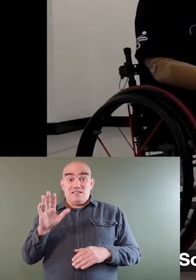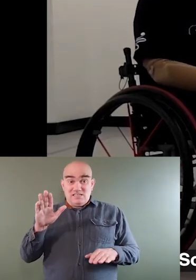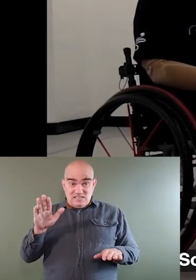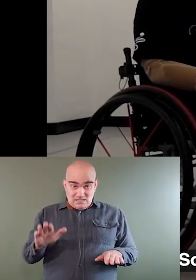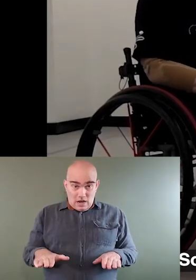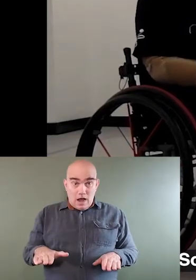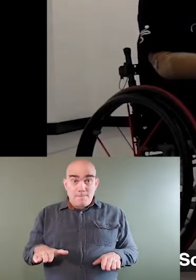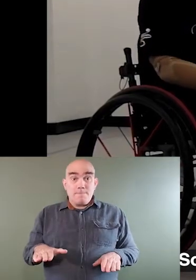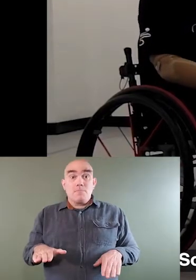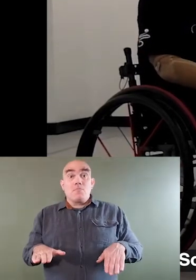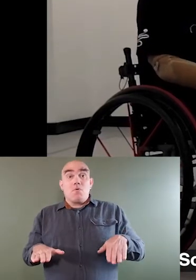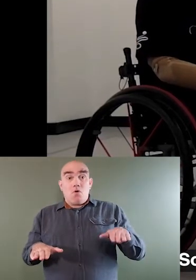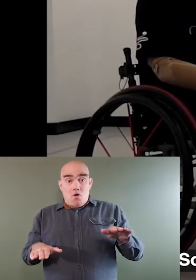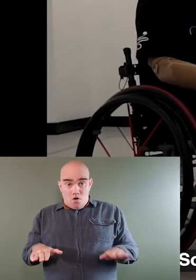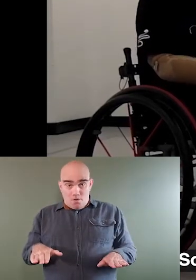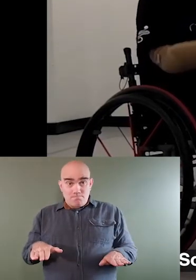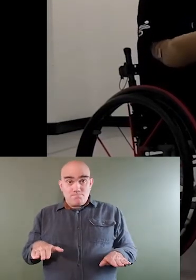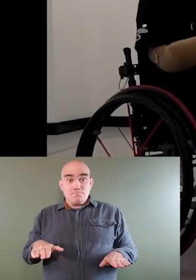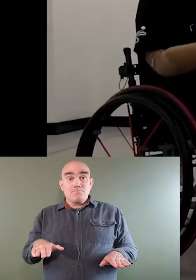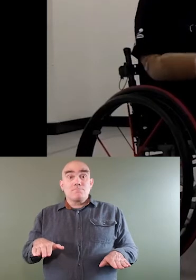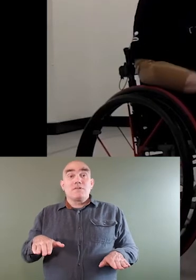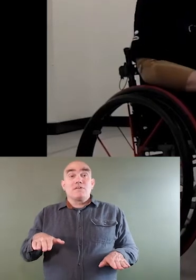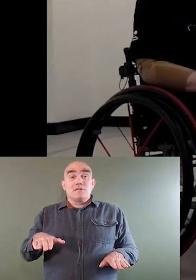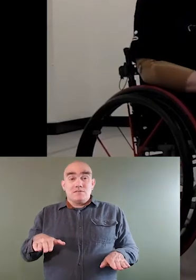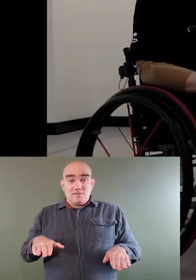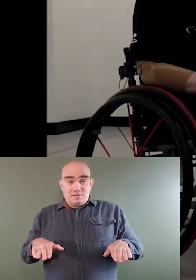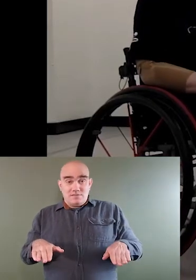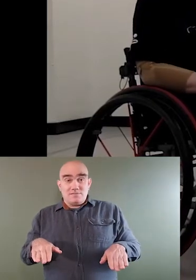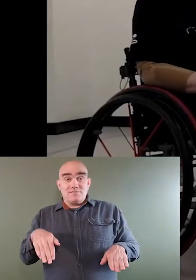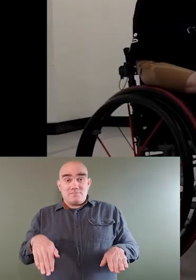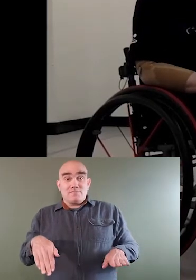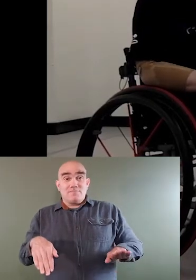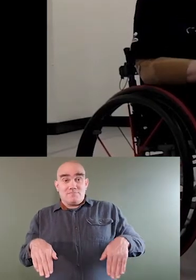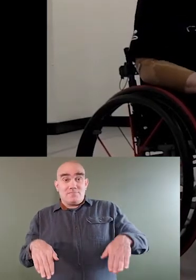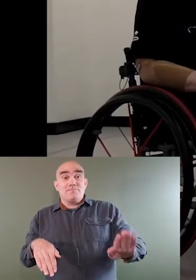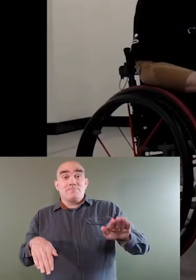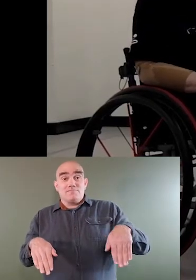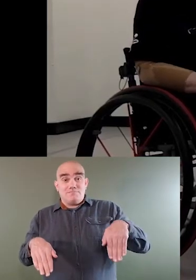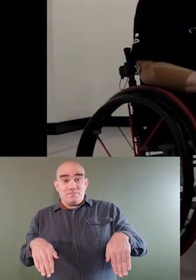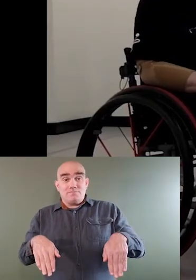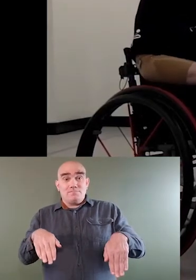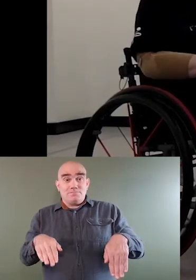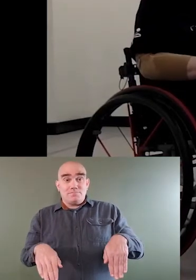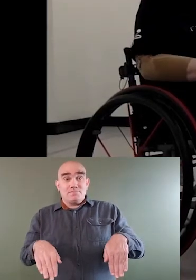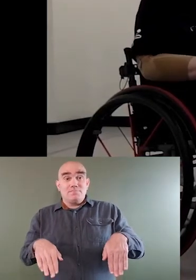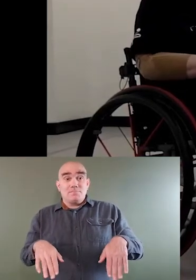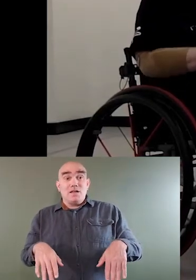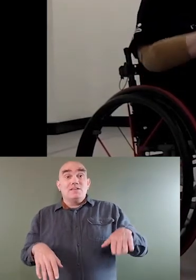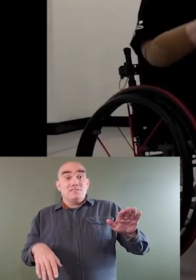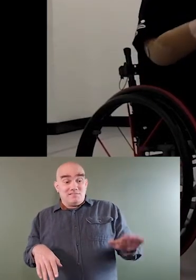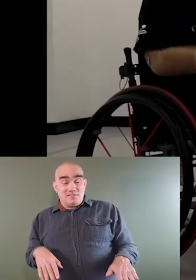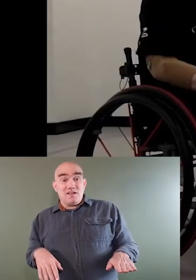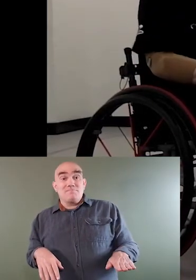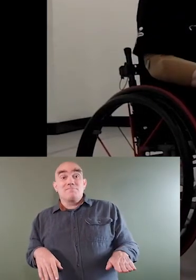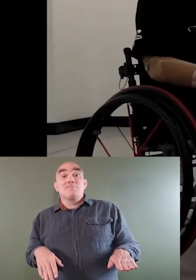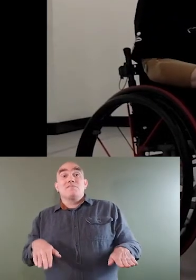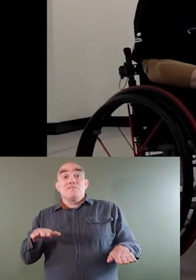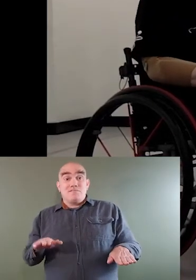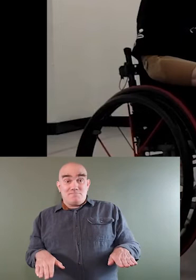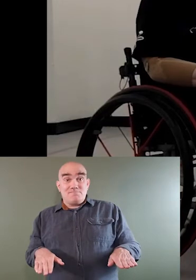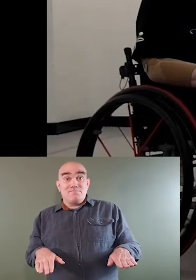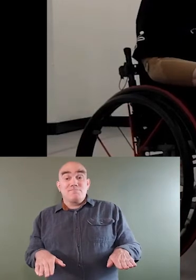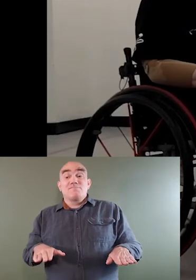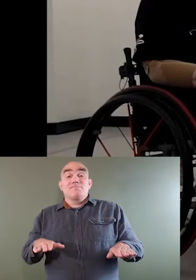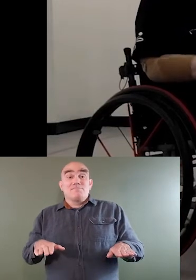7. Stomp, hop, step, go, left, step, stomp, hop, step,